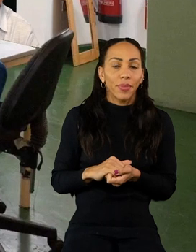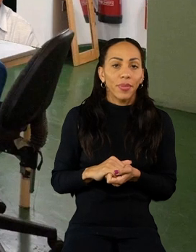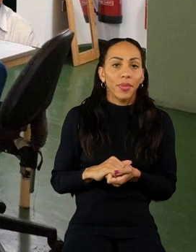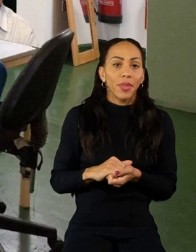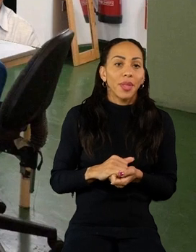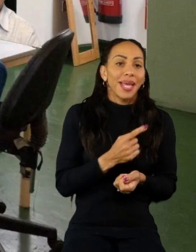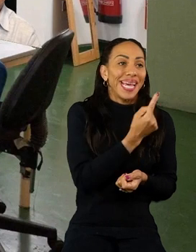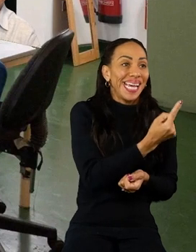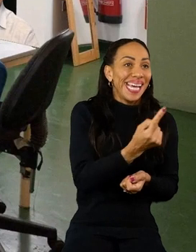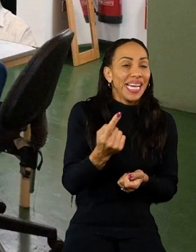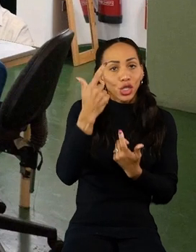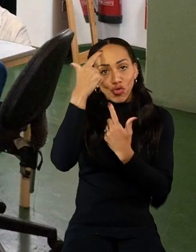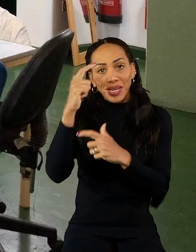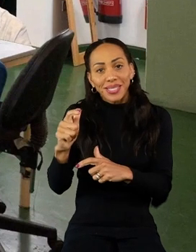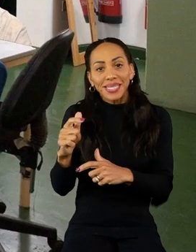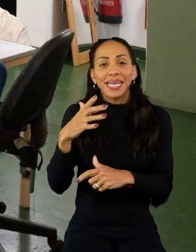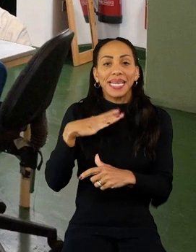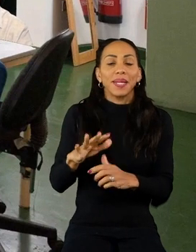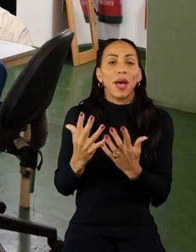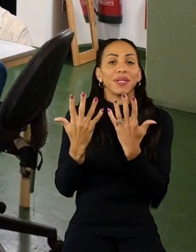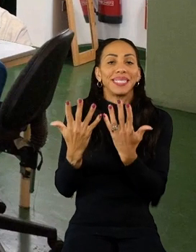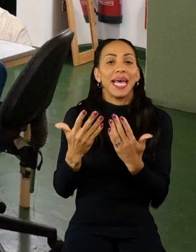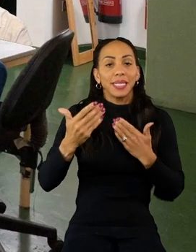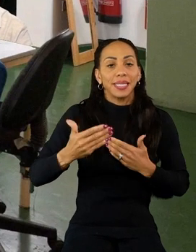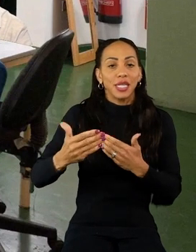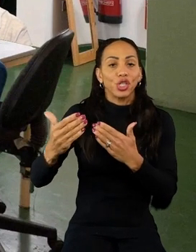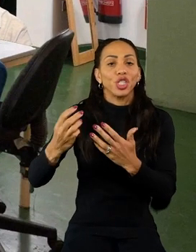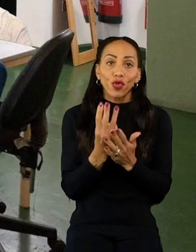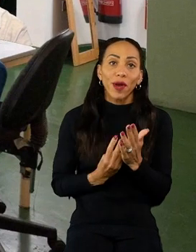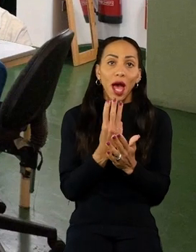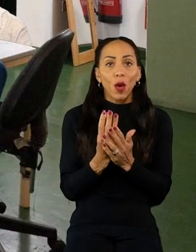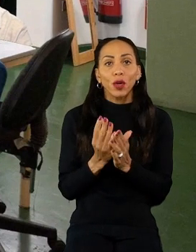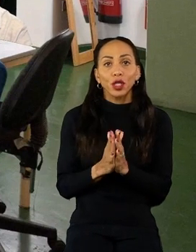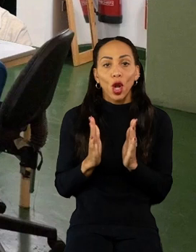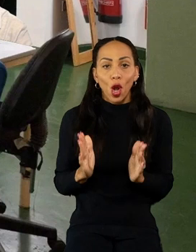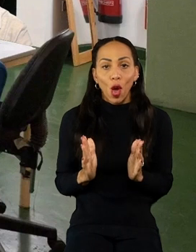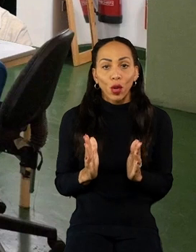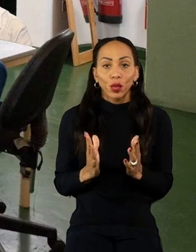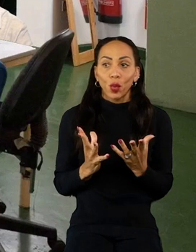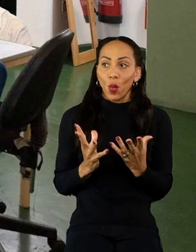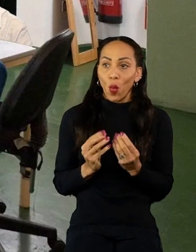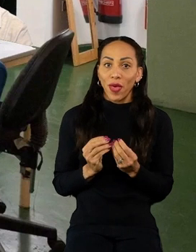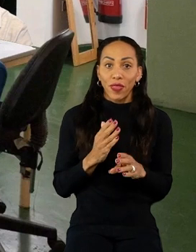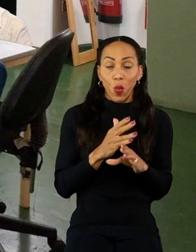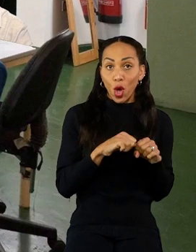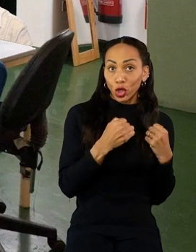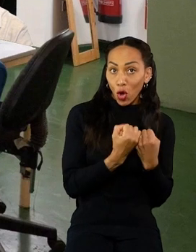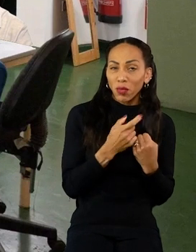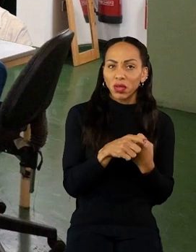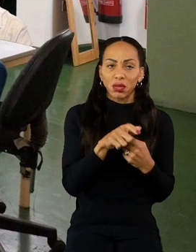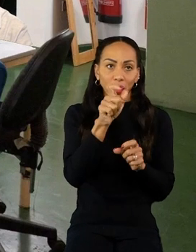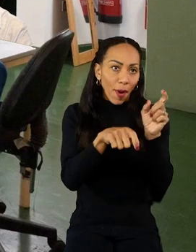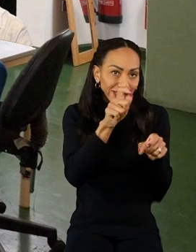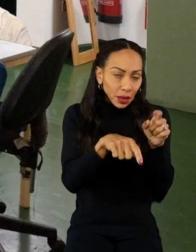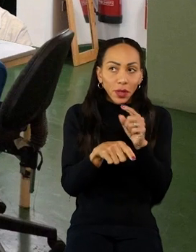I would think that we'd need to have with each residency, we'd like to have about 10 sessions, and they may be up to 3 hours